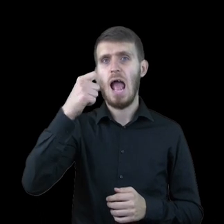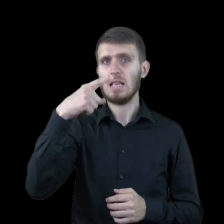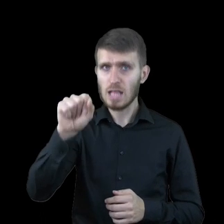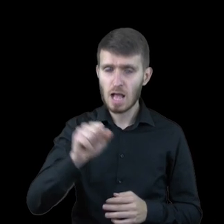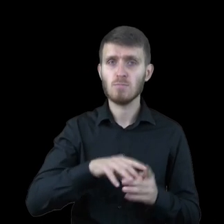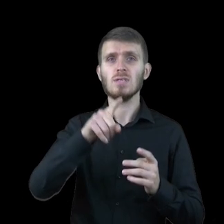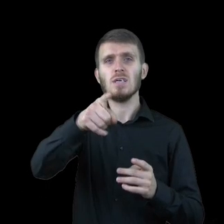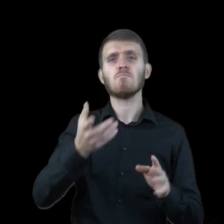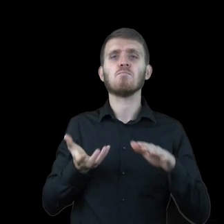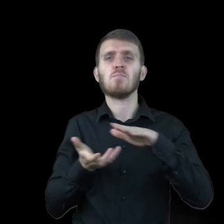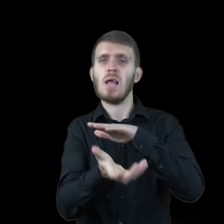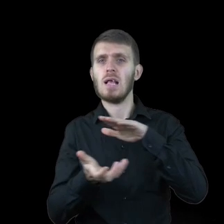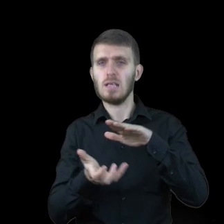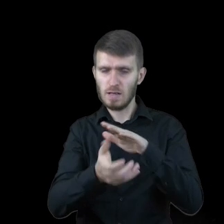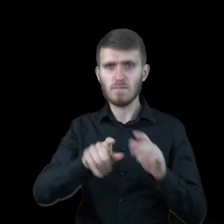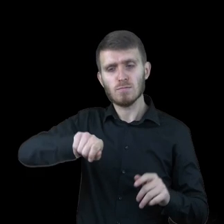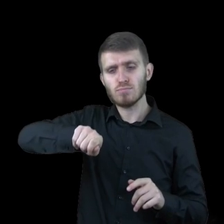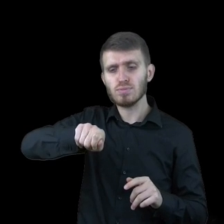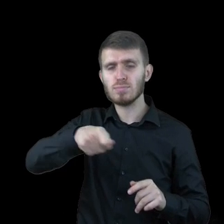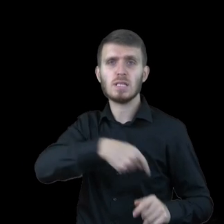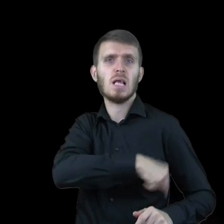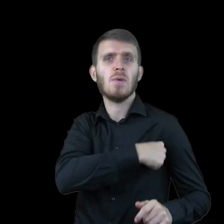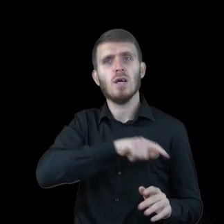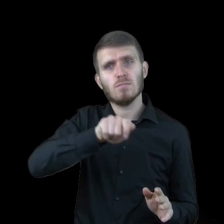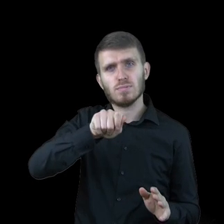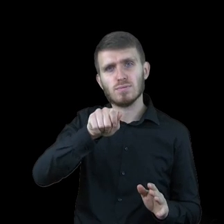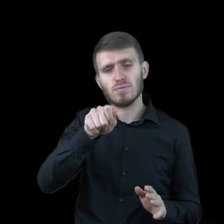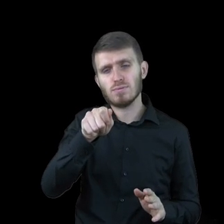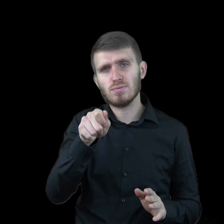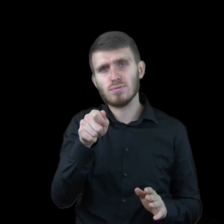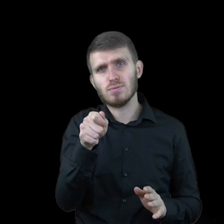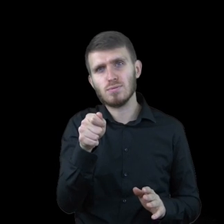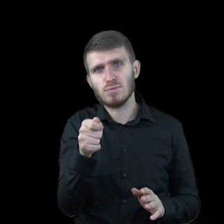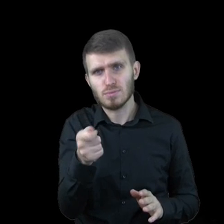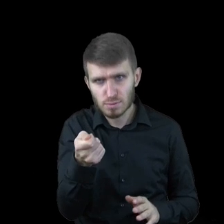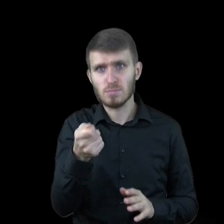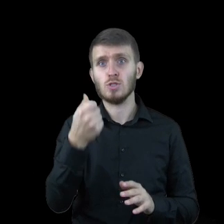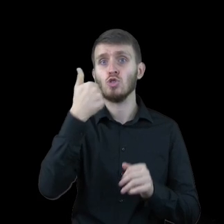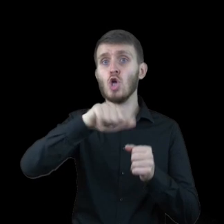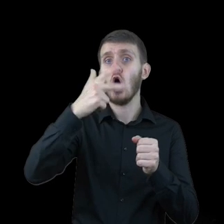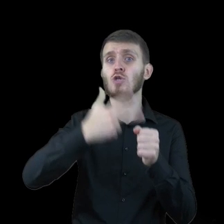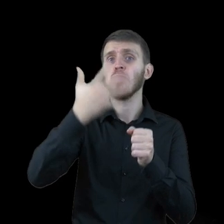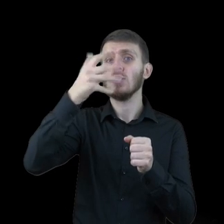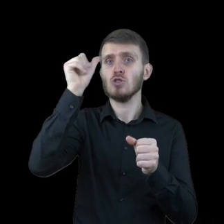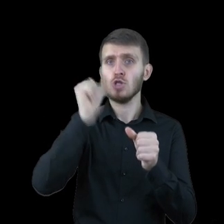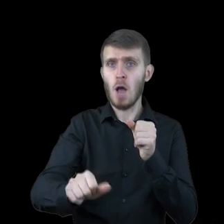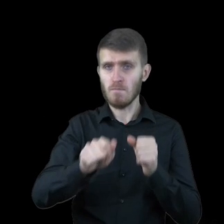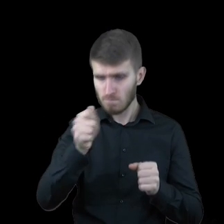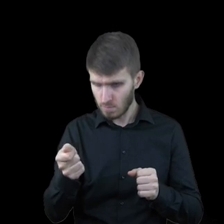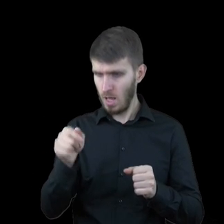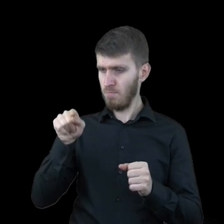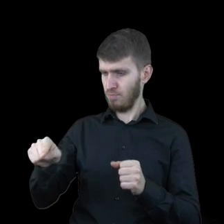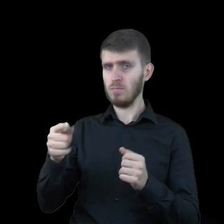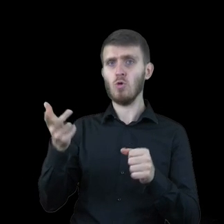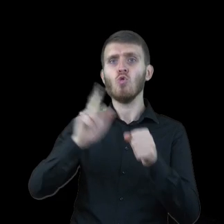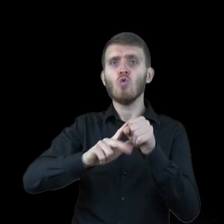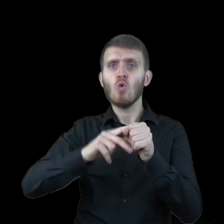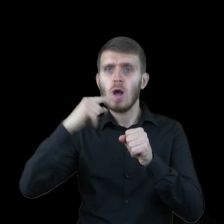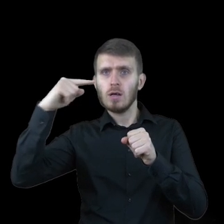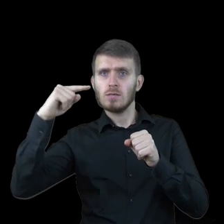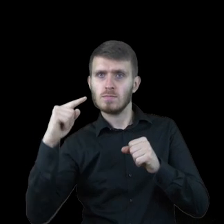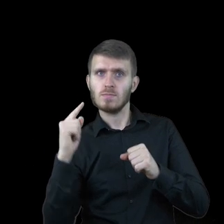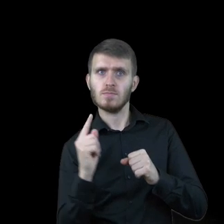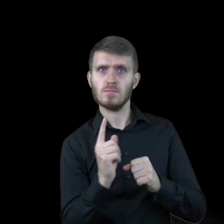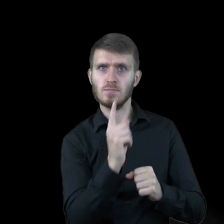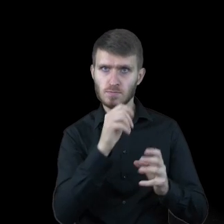If Ariana turns the stove dial 135 degrees to the right, what setting will the dial be on? So two